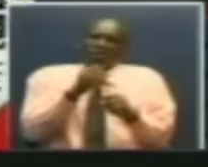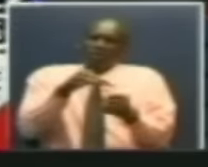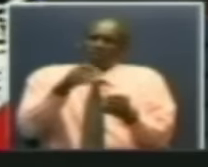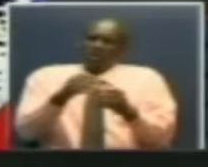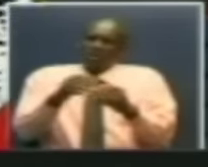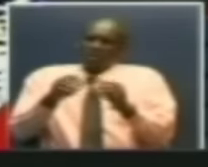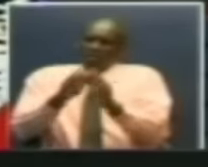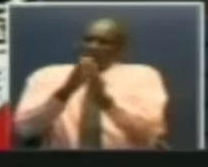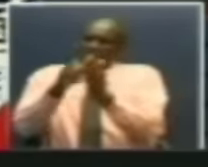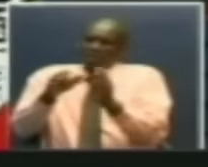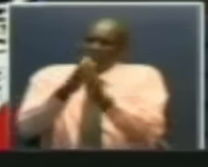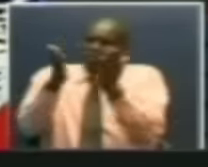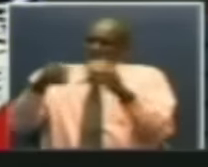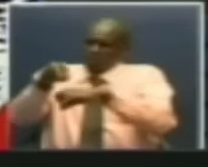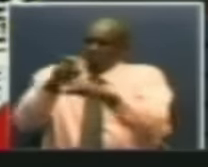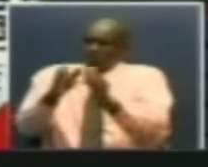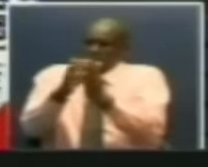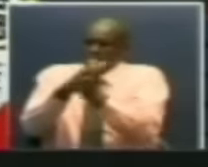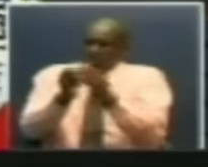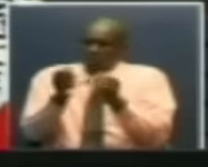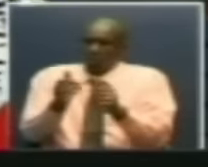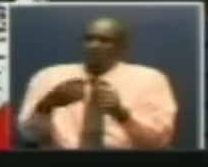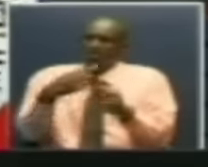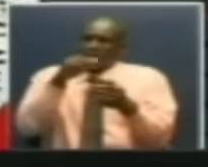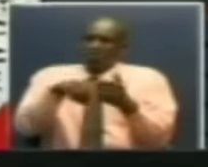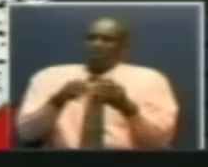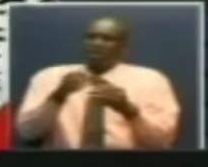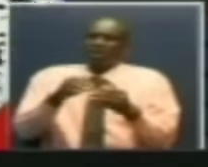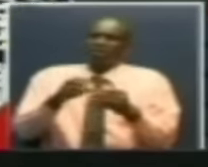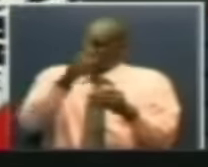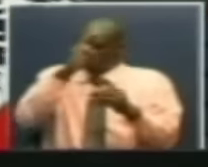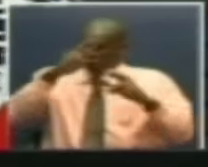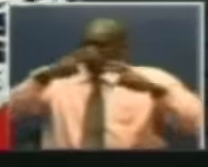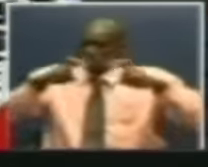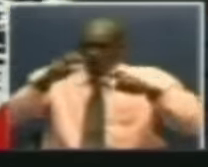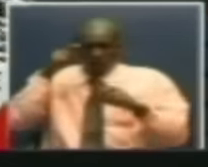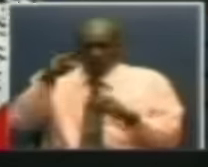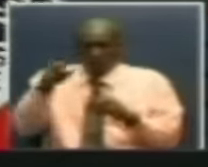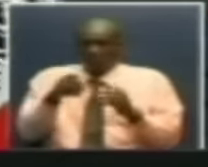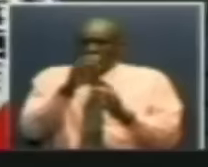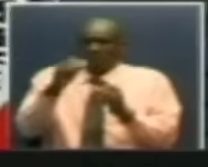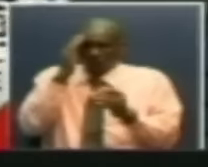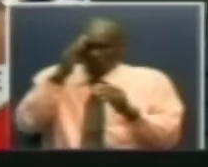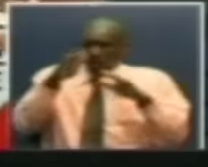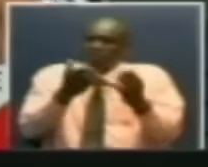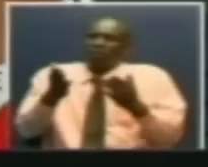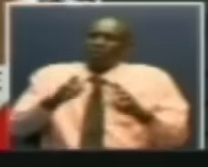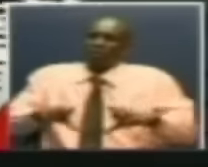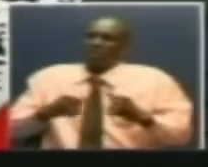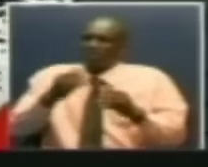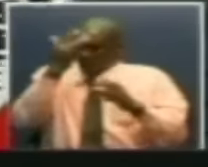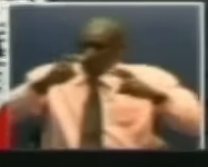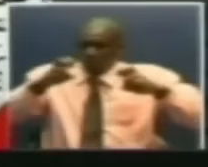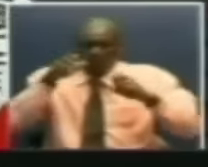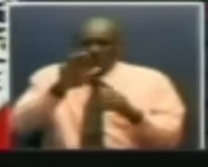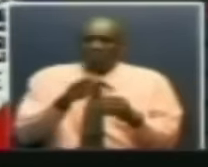Daily Nation story that ran today, it showed that plainclothes police were actually looking for him. If they knew about his whereabouts, why would they be looking for him? You know,